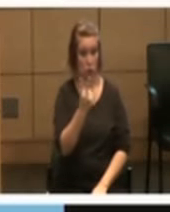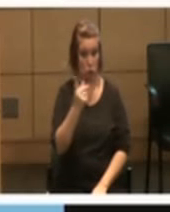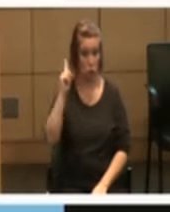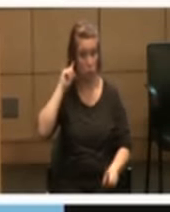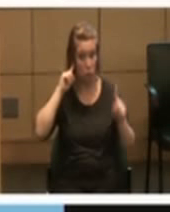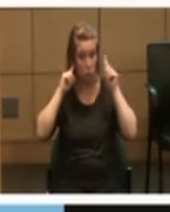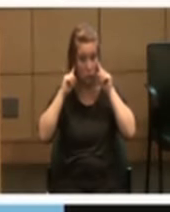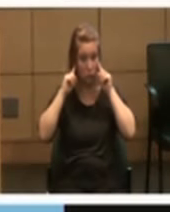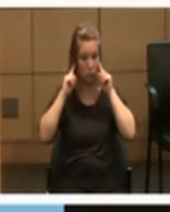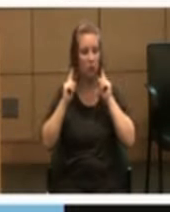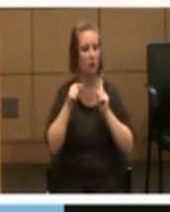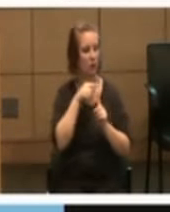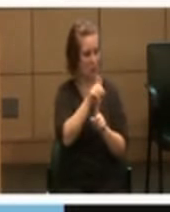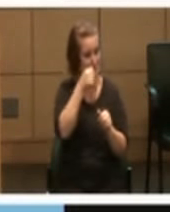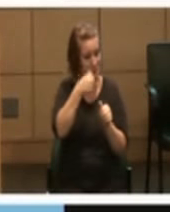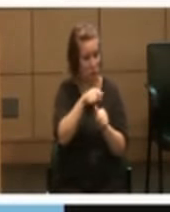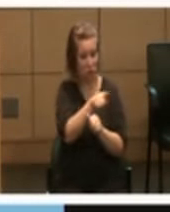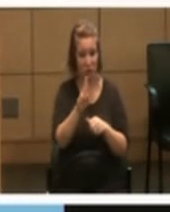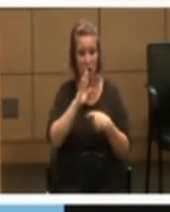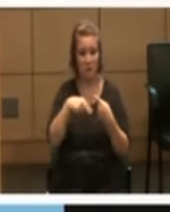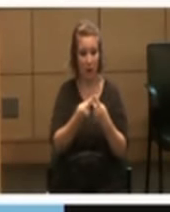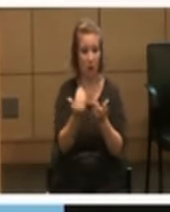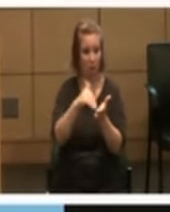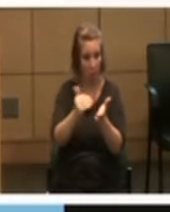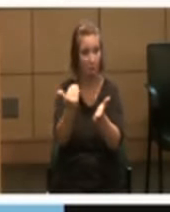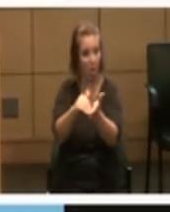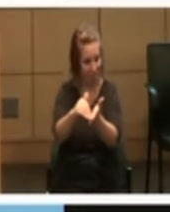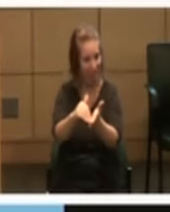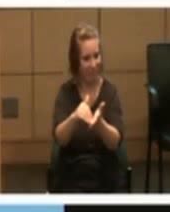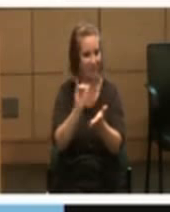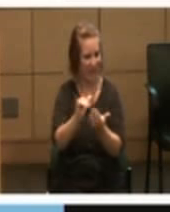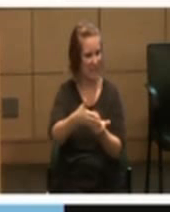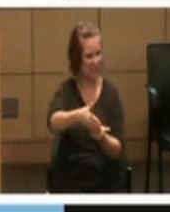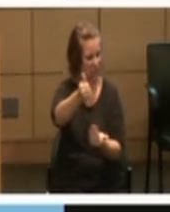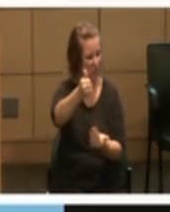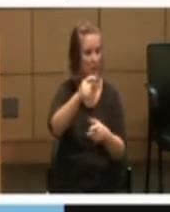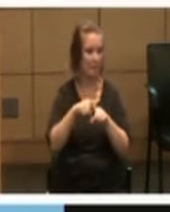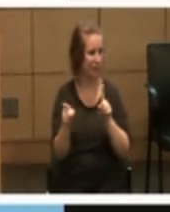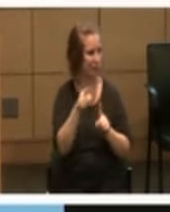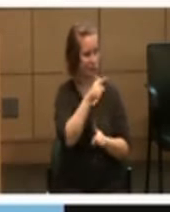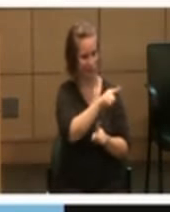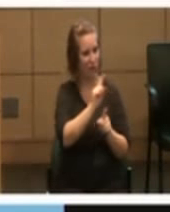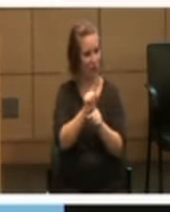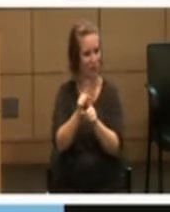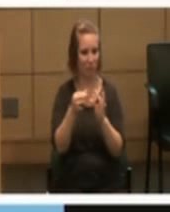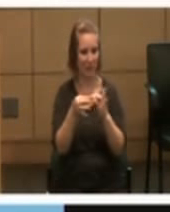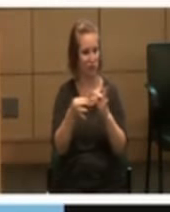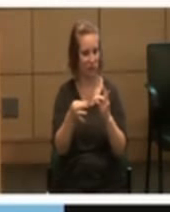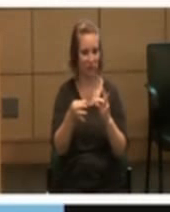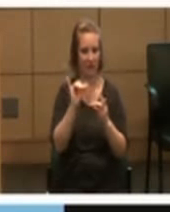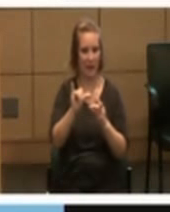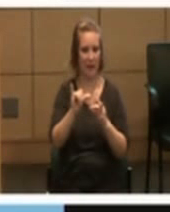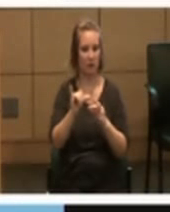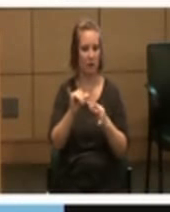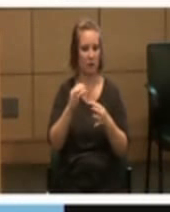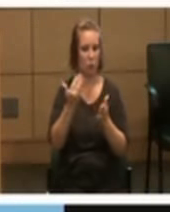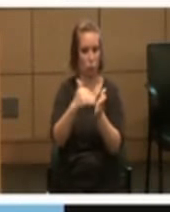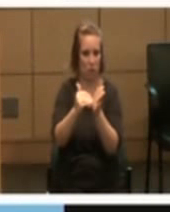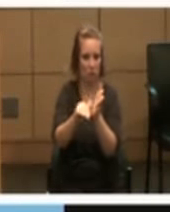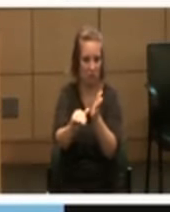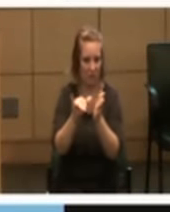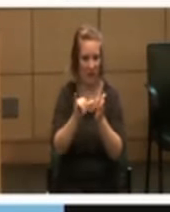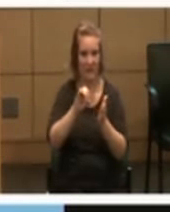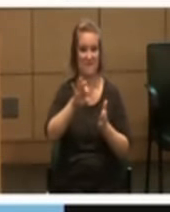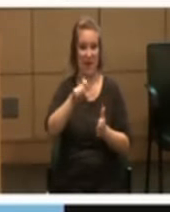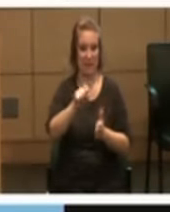that redundancy that she was talking about. But again, as she mentioned, that summation or that redundancy effect, the